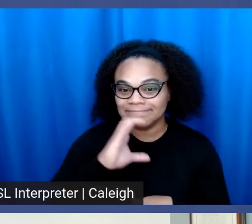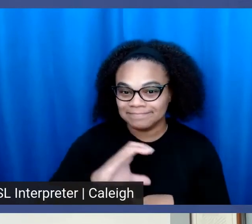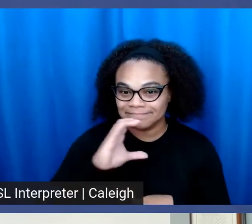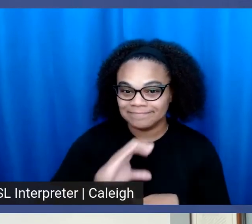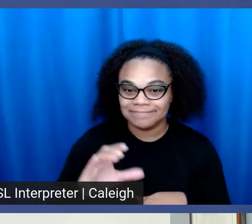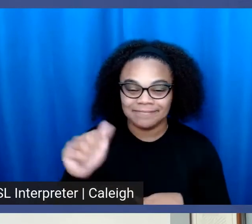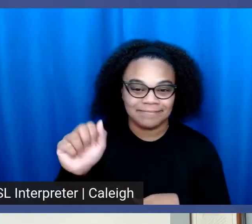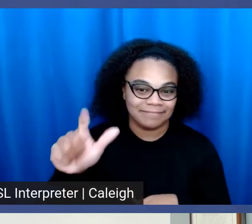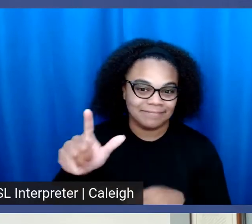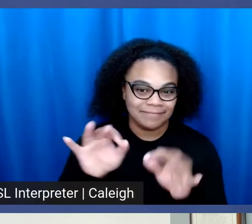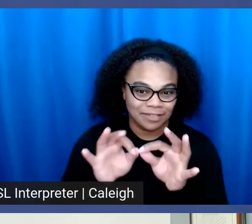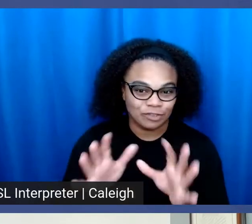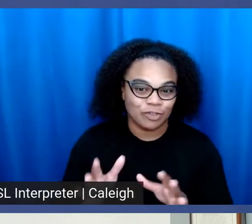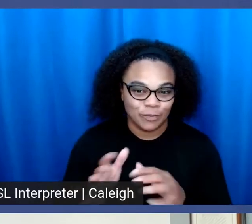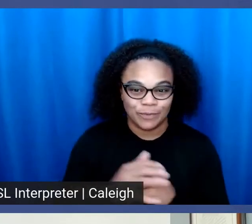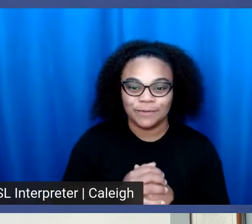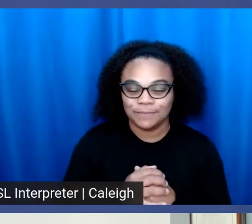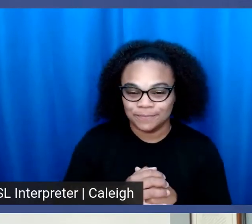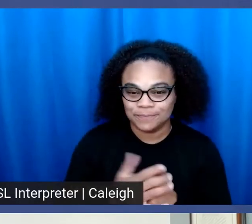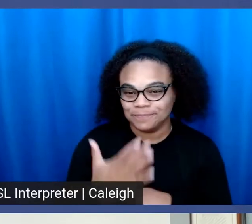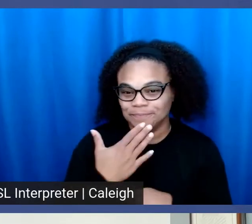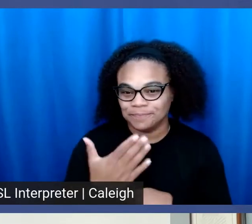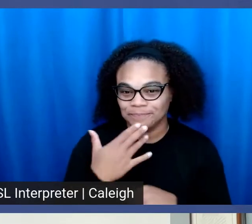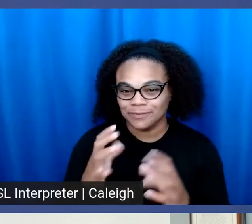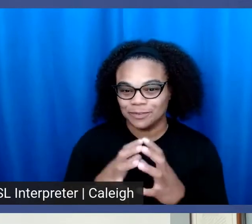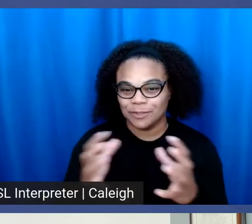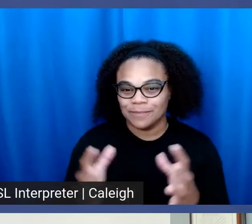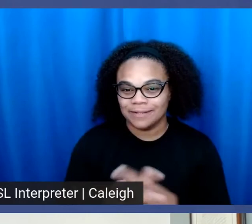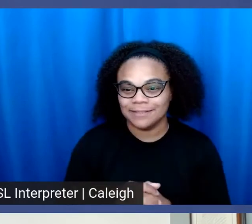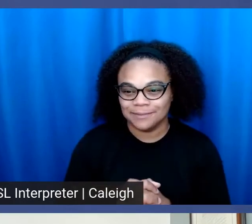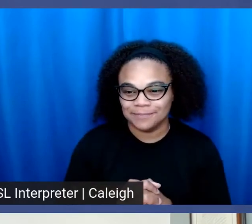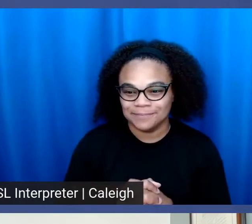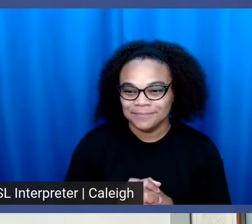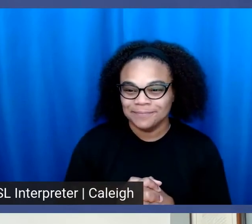our ASL interpreter. Thank you so much.